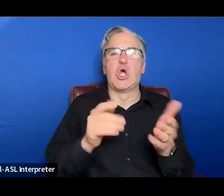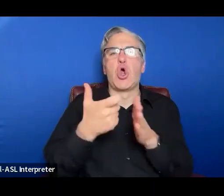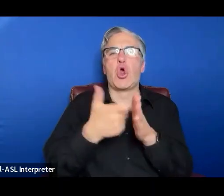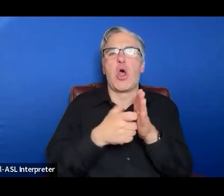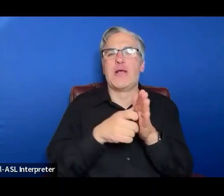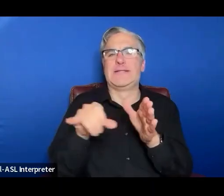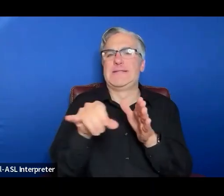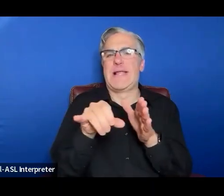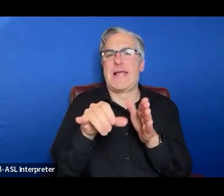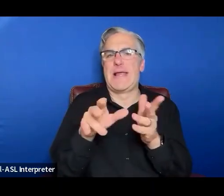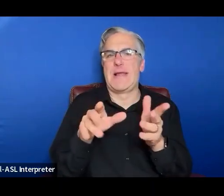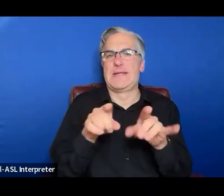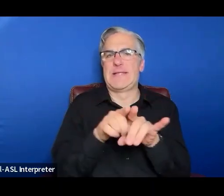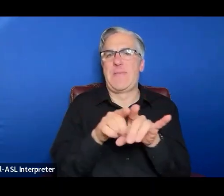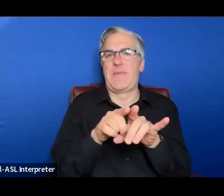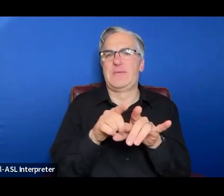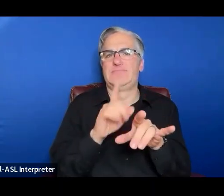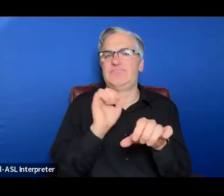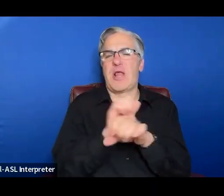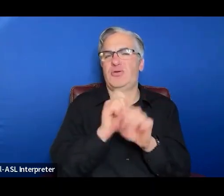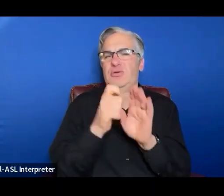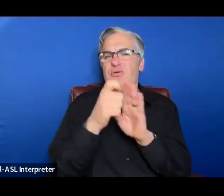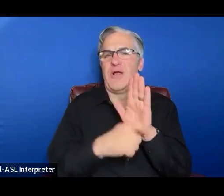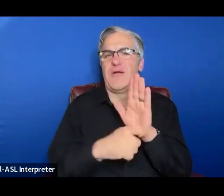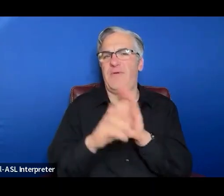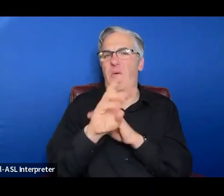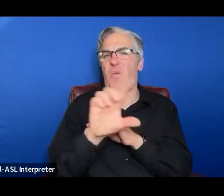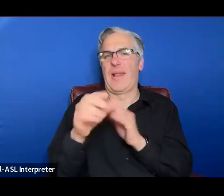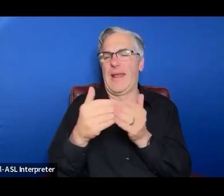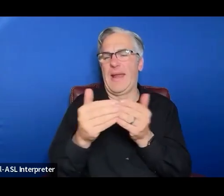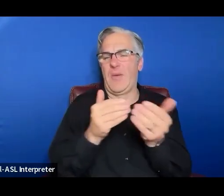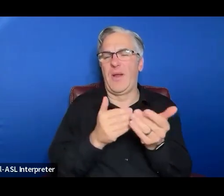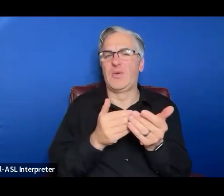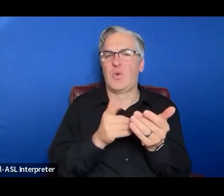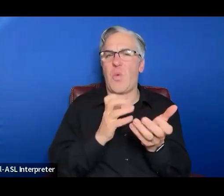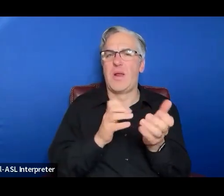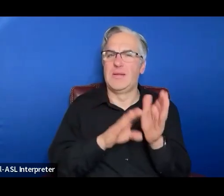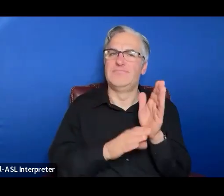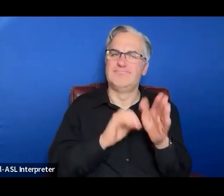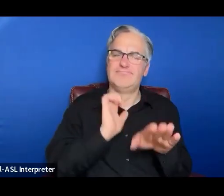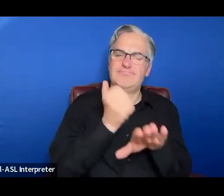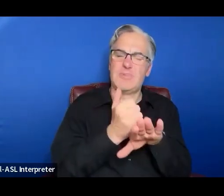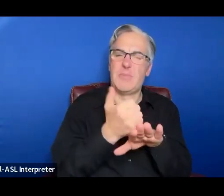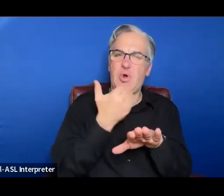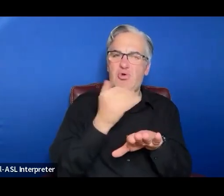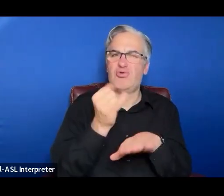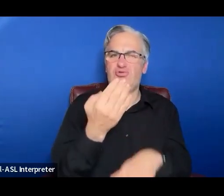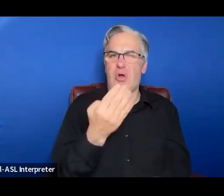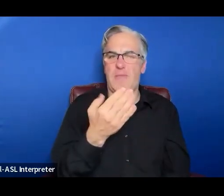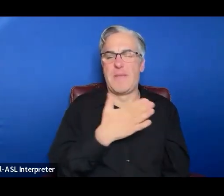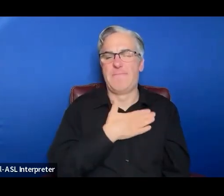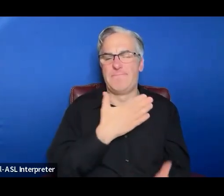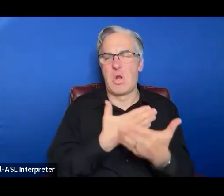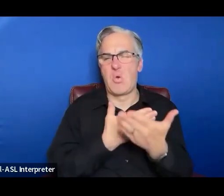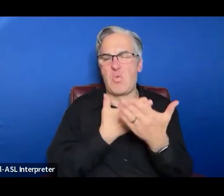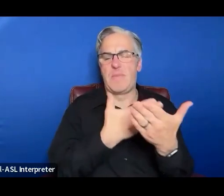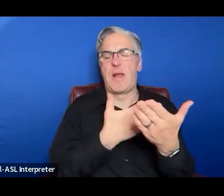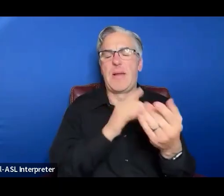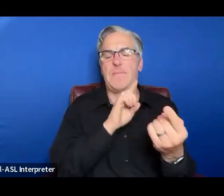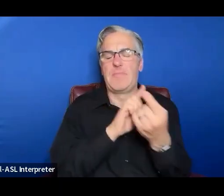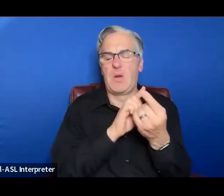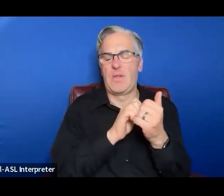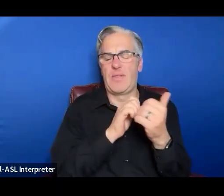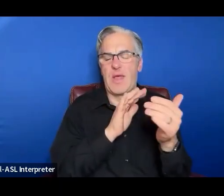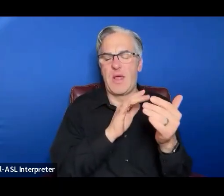money as drafting a will anyway. So you want to have it done well. So I would recommend going to